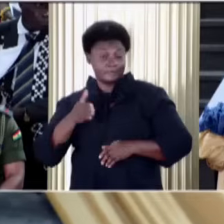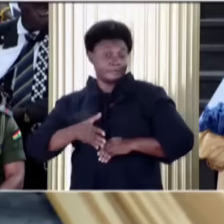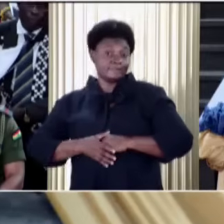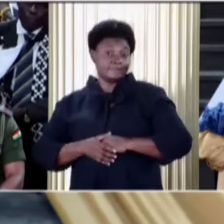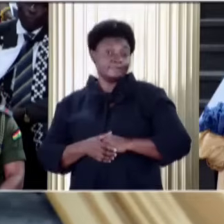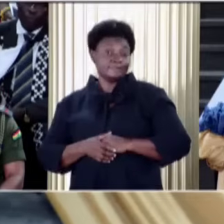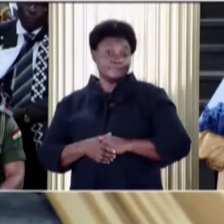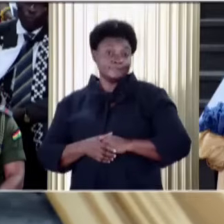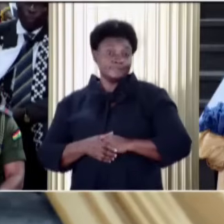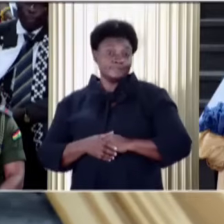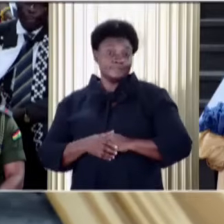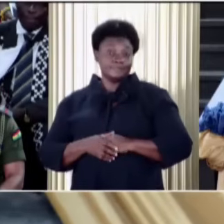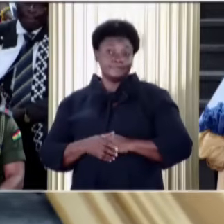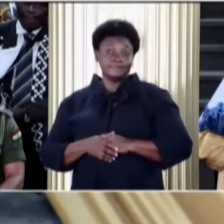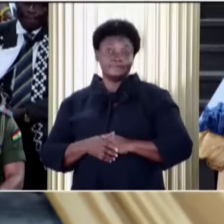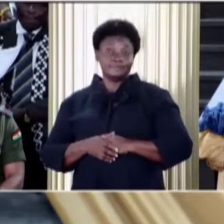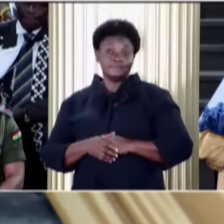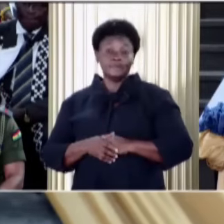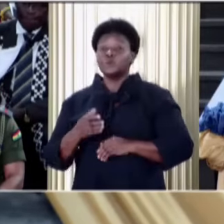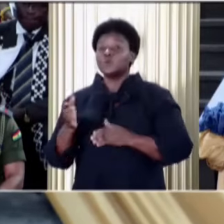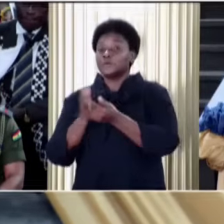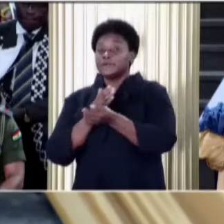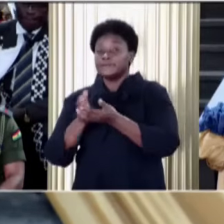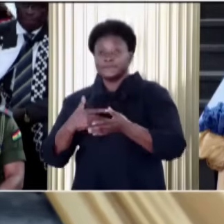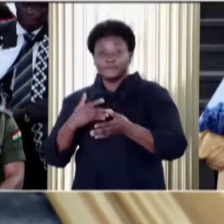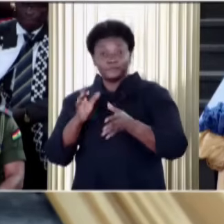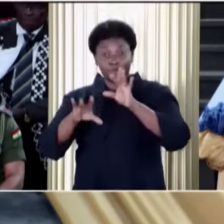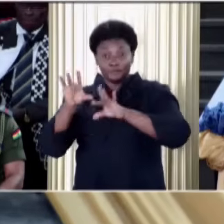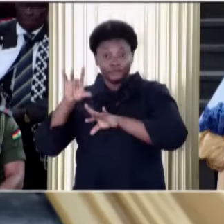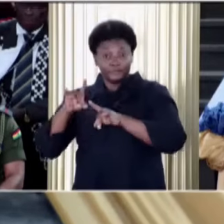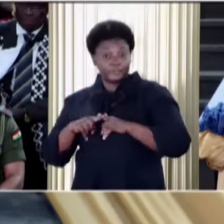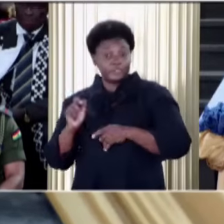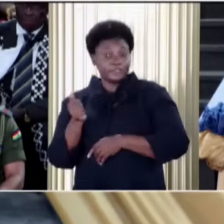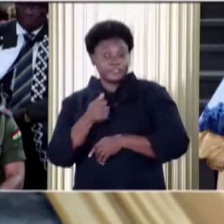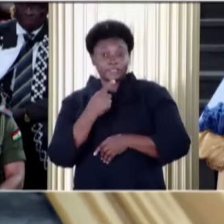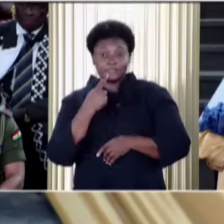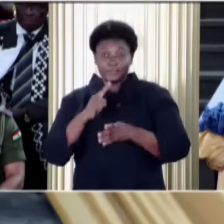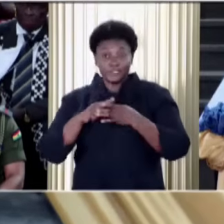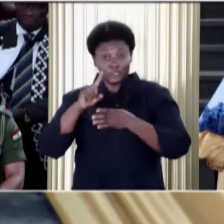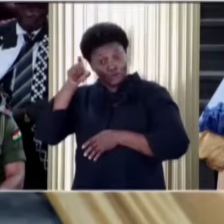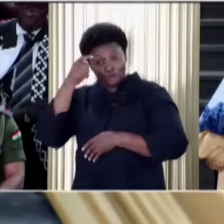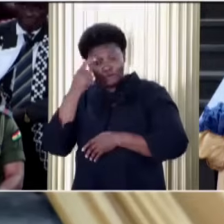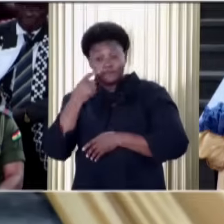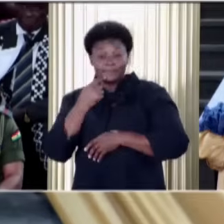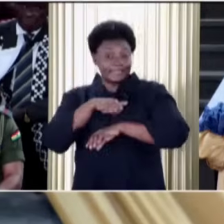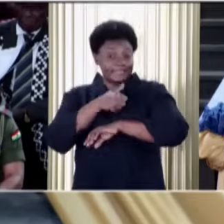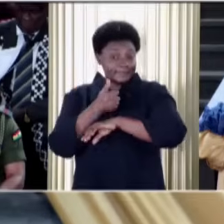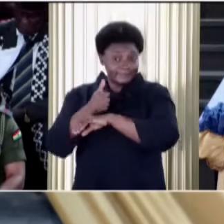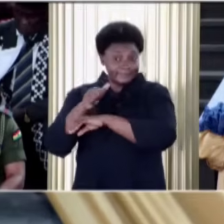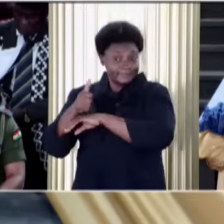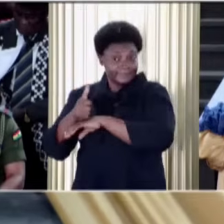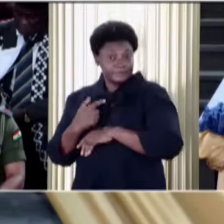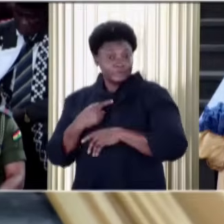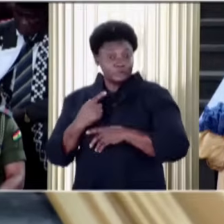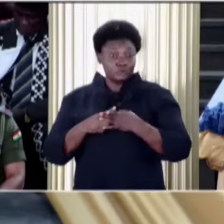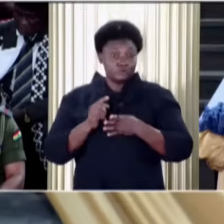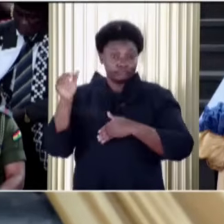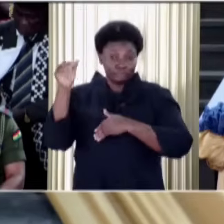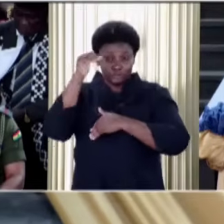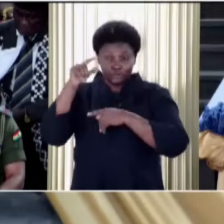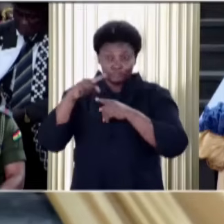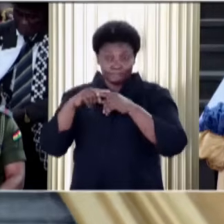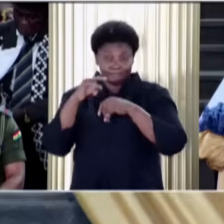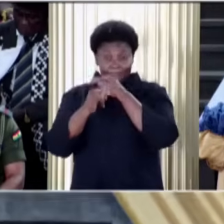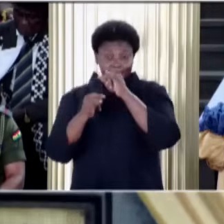Great. Wherever you find yourself in government establishments, one of the top international